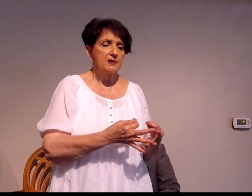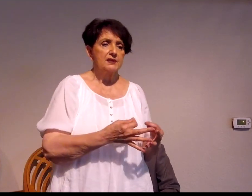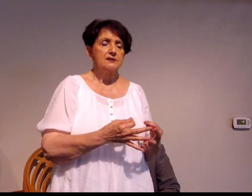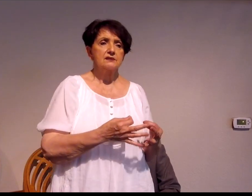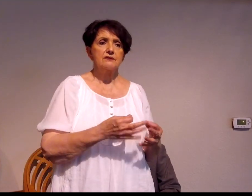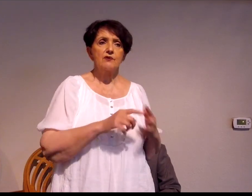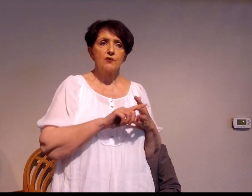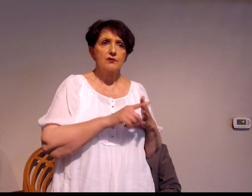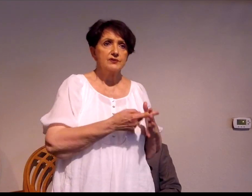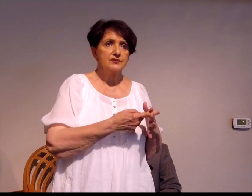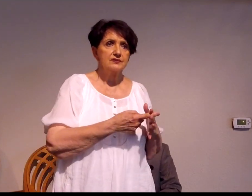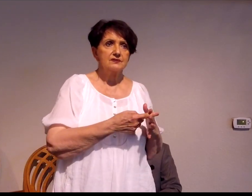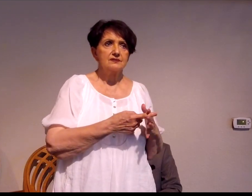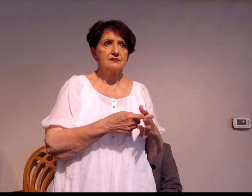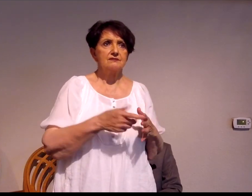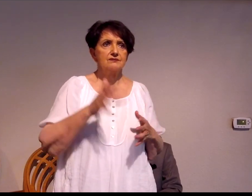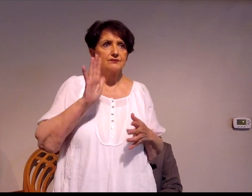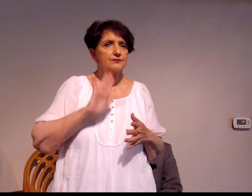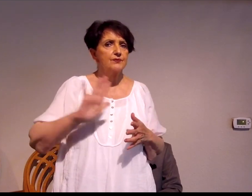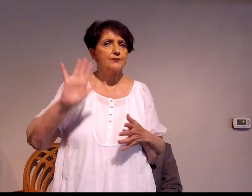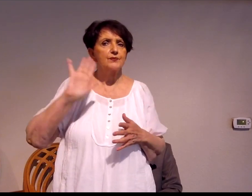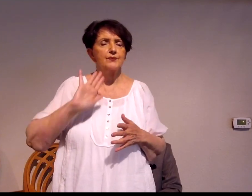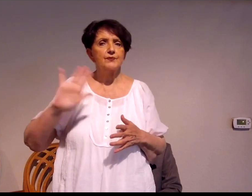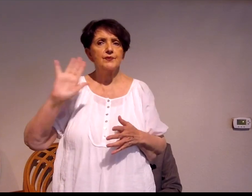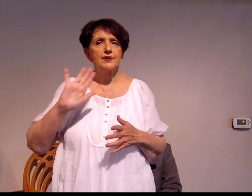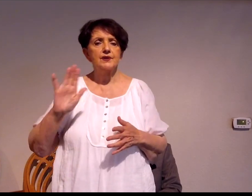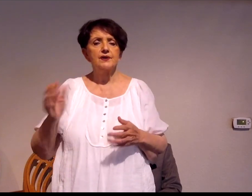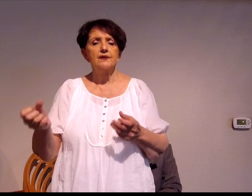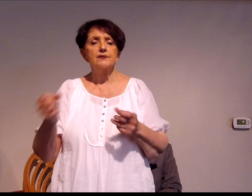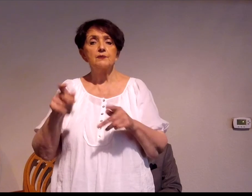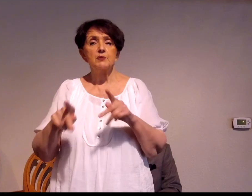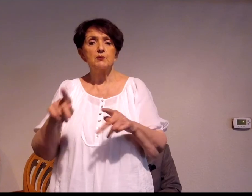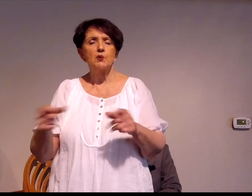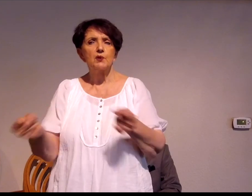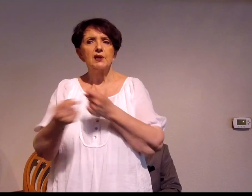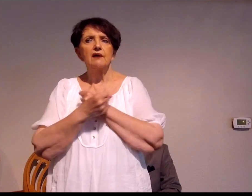come, and the people we love today.